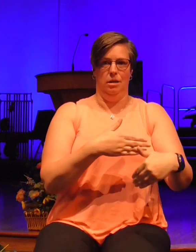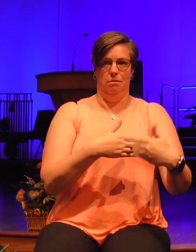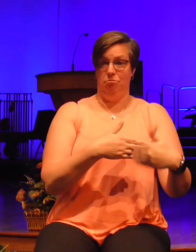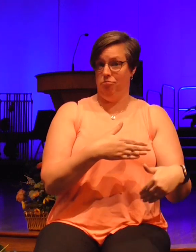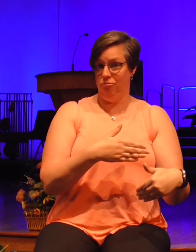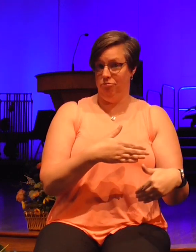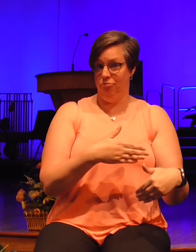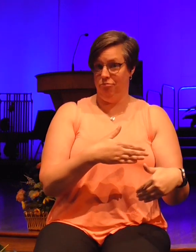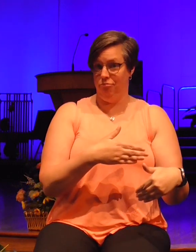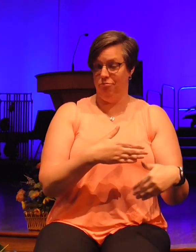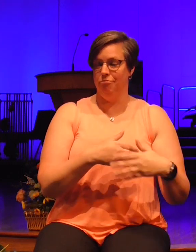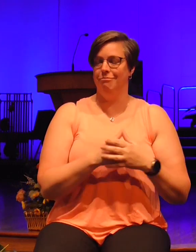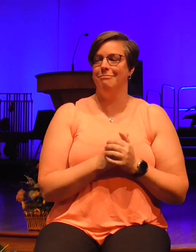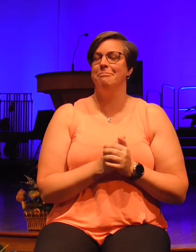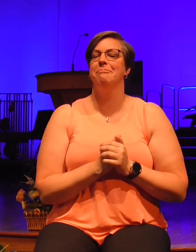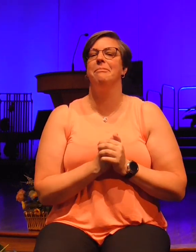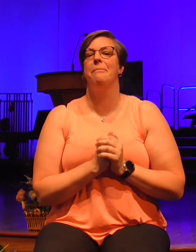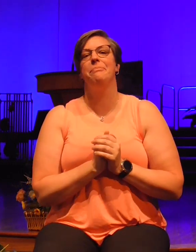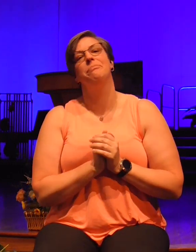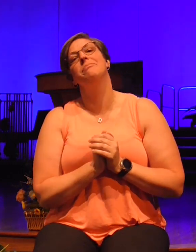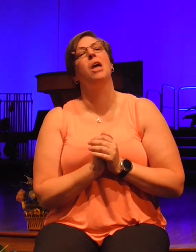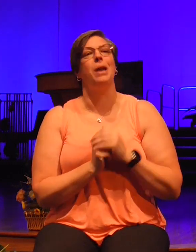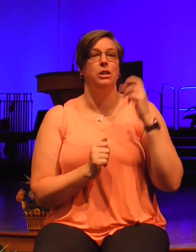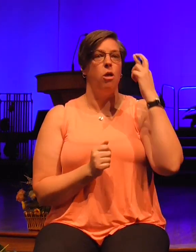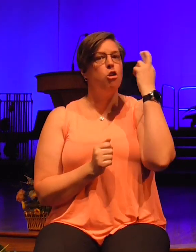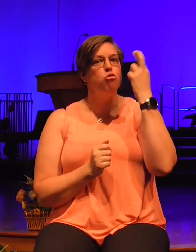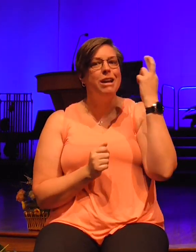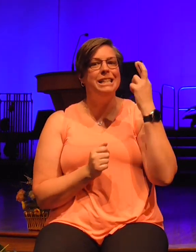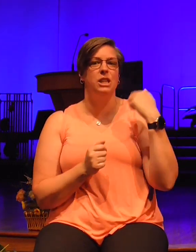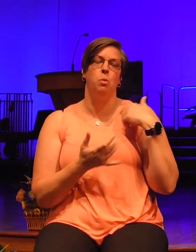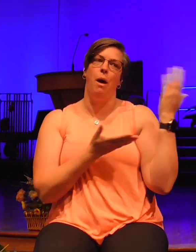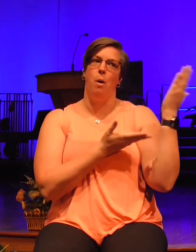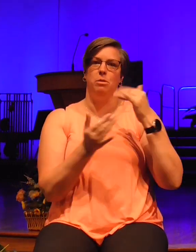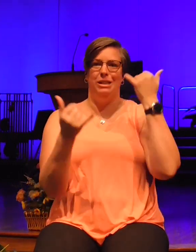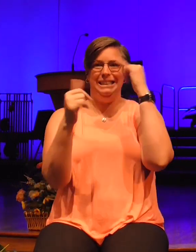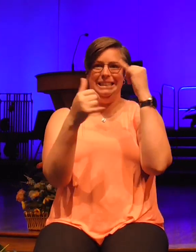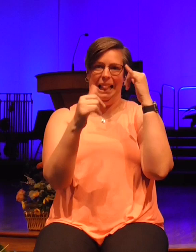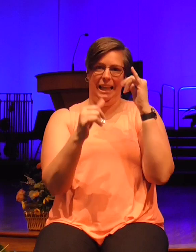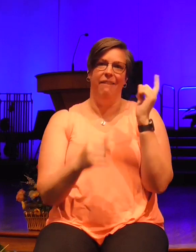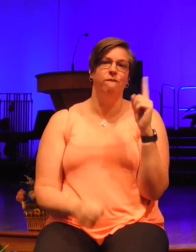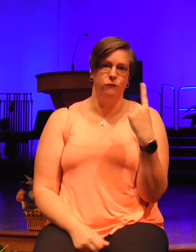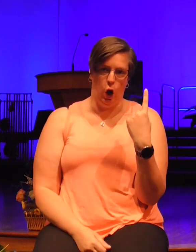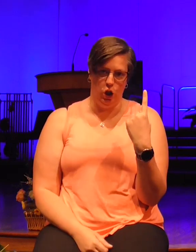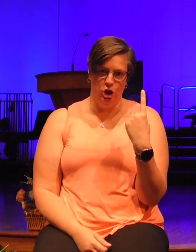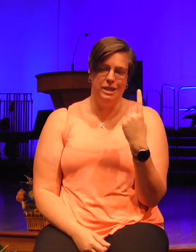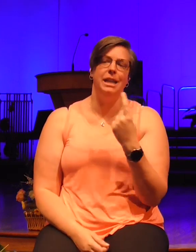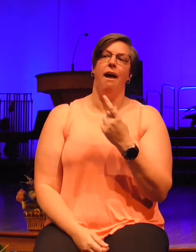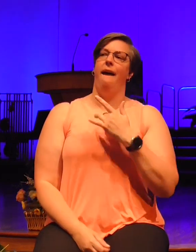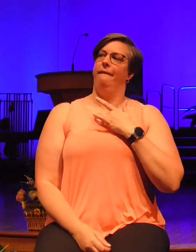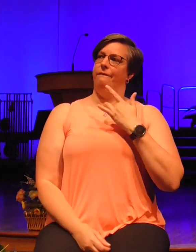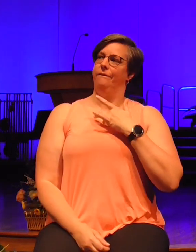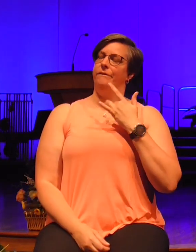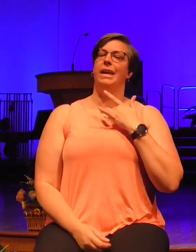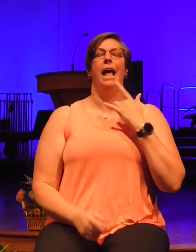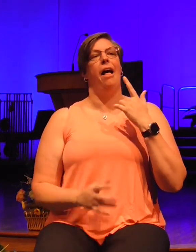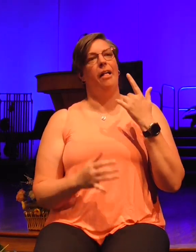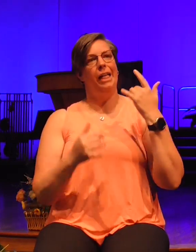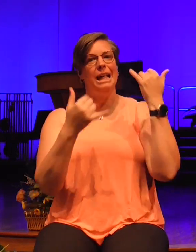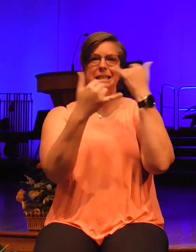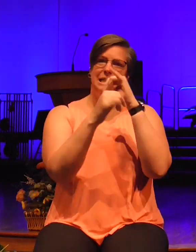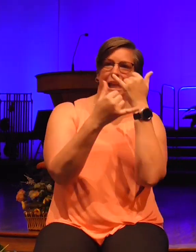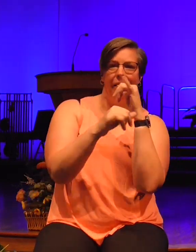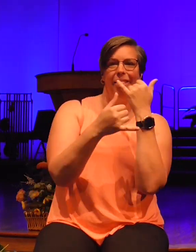These are good questions. Now, the reason that I wanted to bring some silly ones first is that I really feel like asking fun and silly